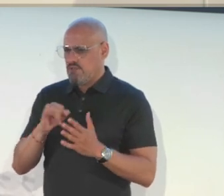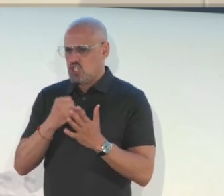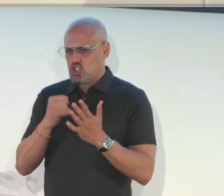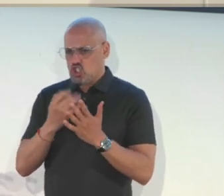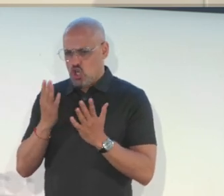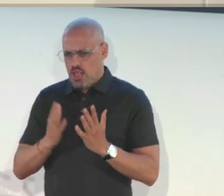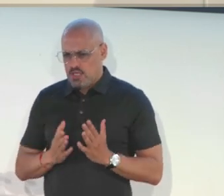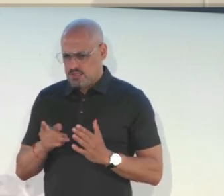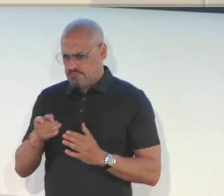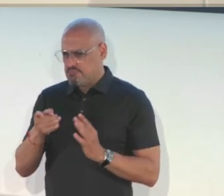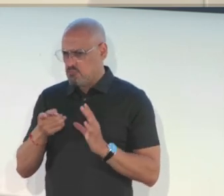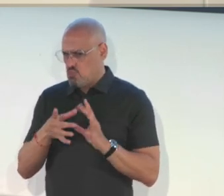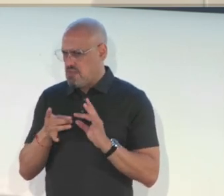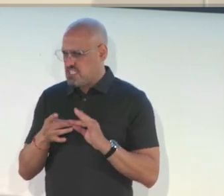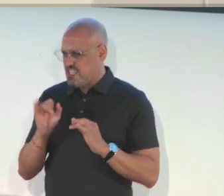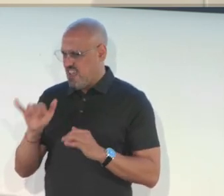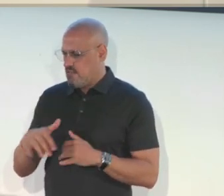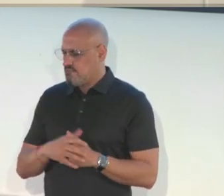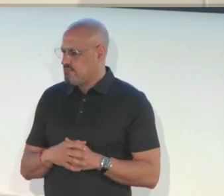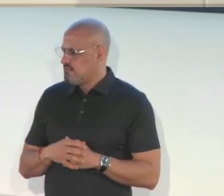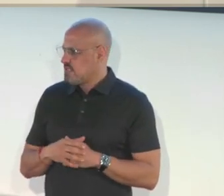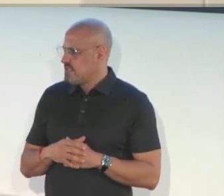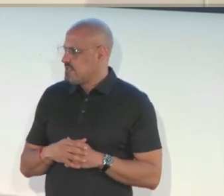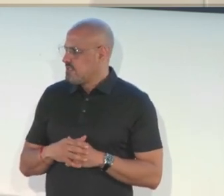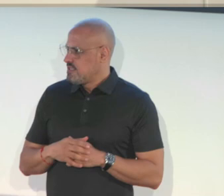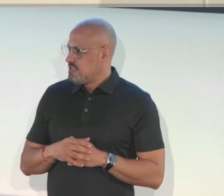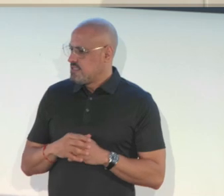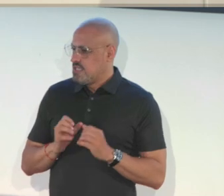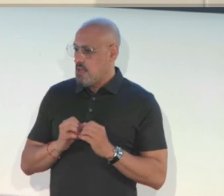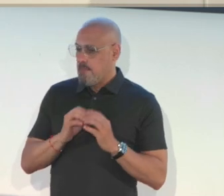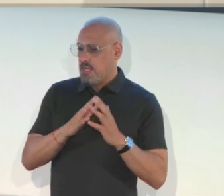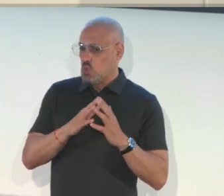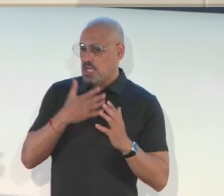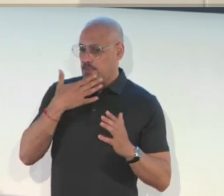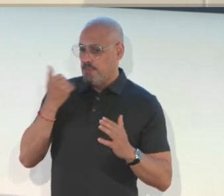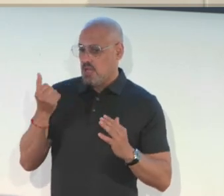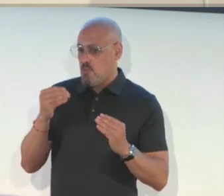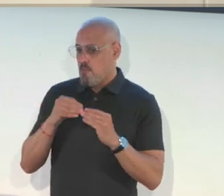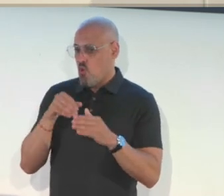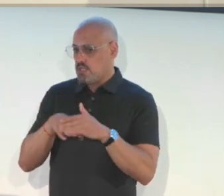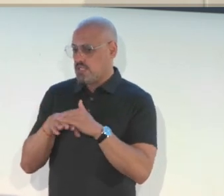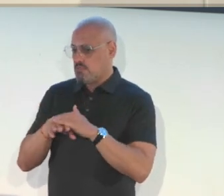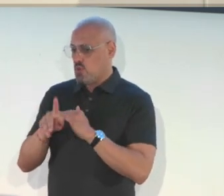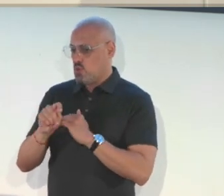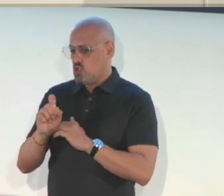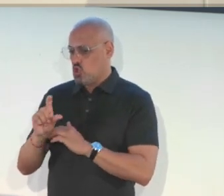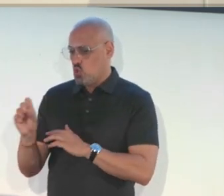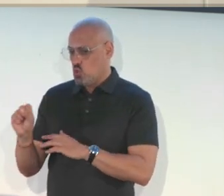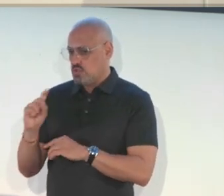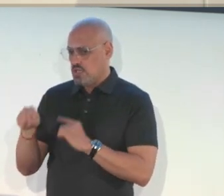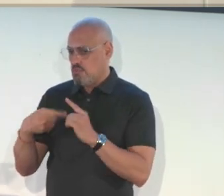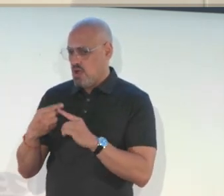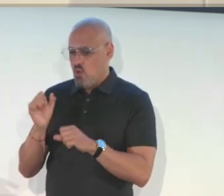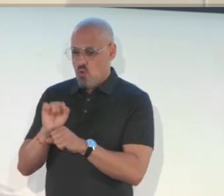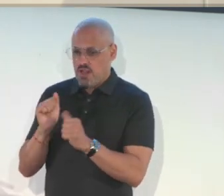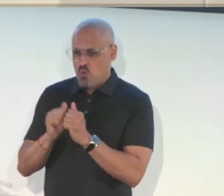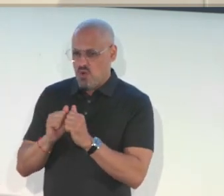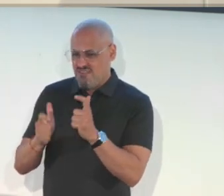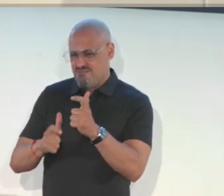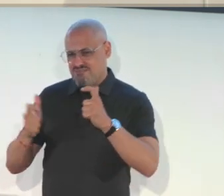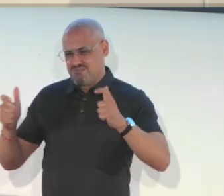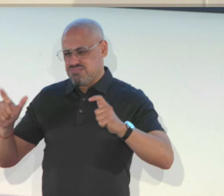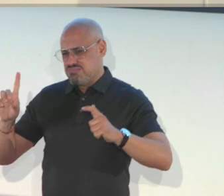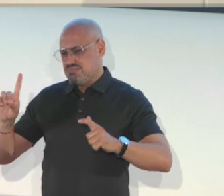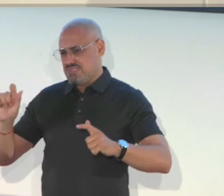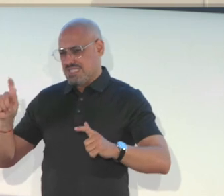journalism, as since you mentioned that, is building better and more accessible tools around working with massive data